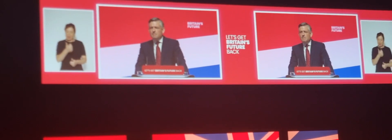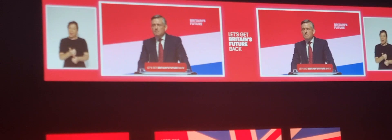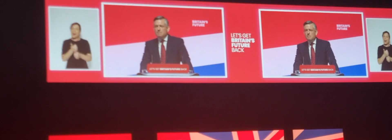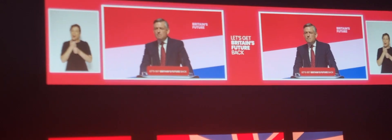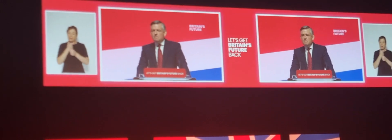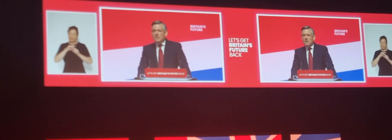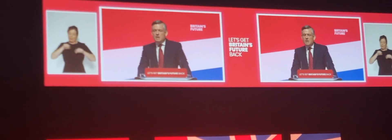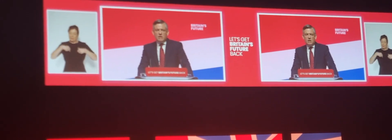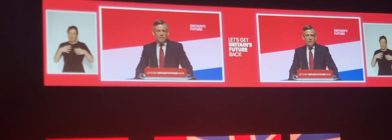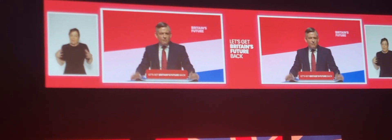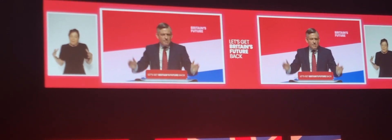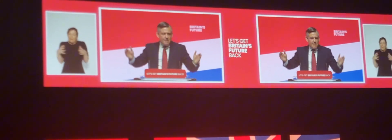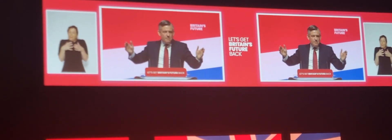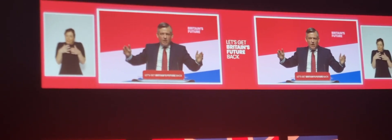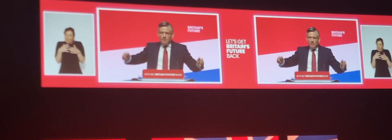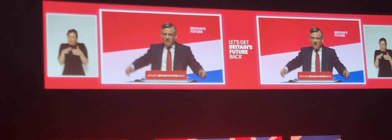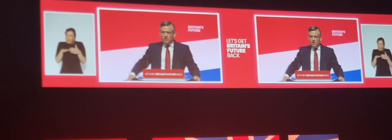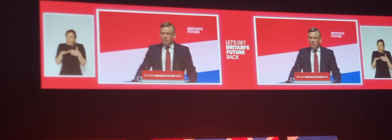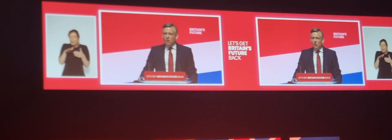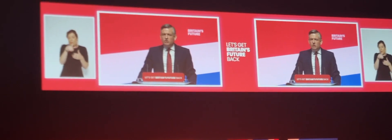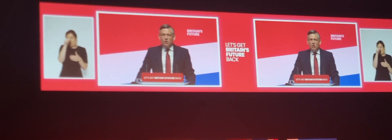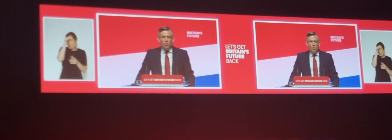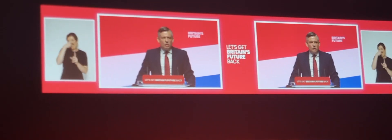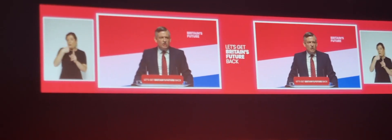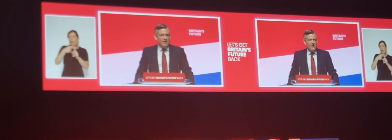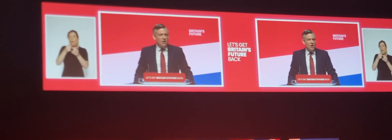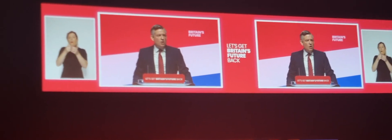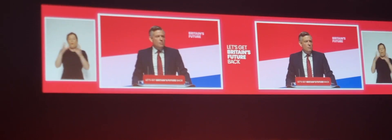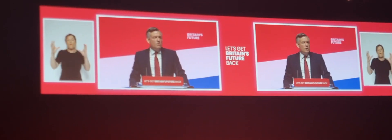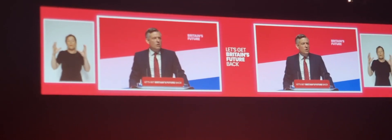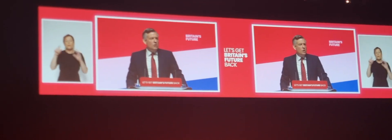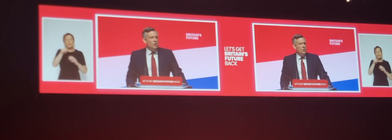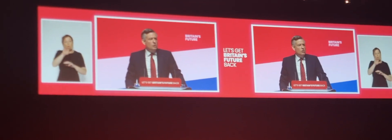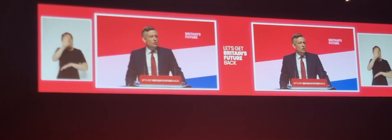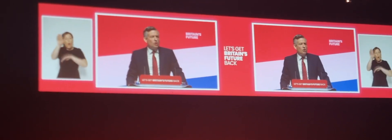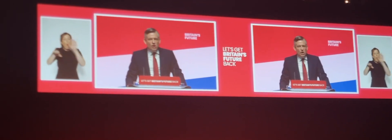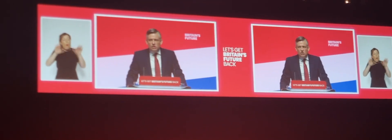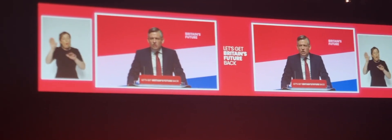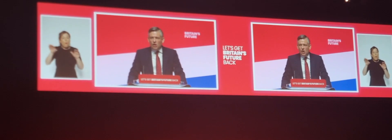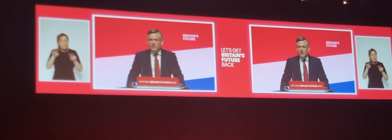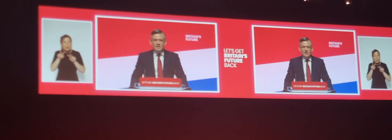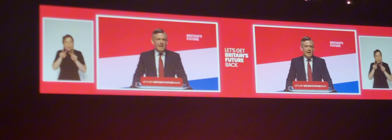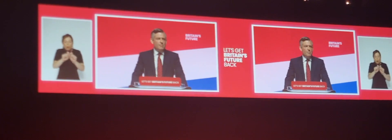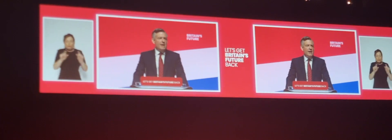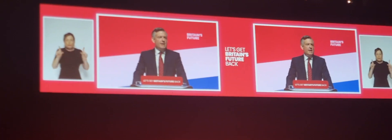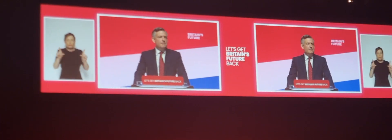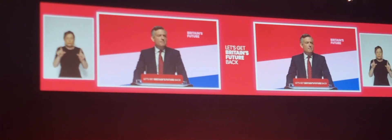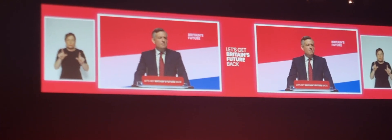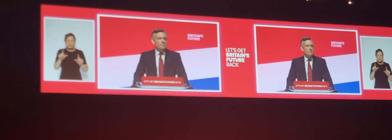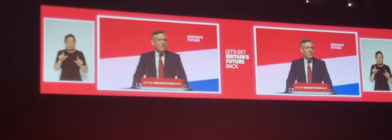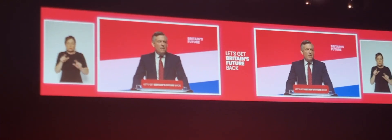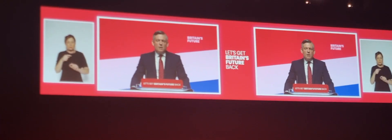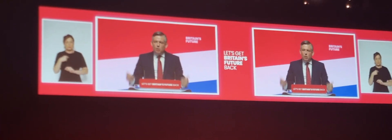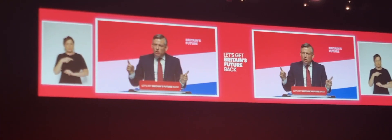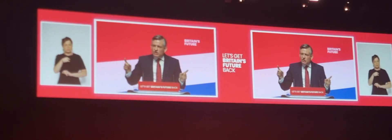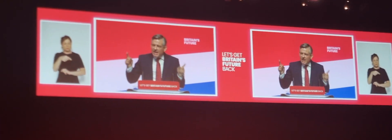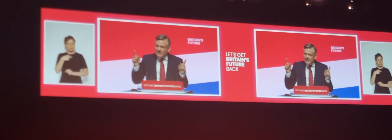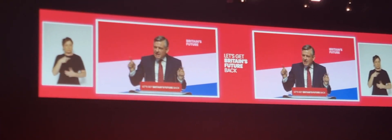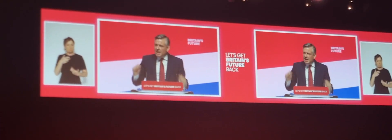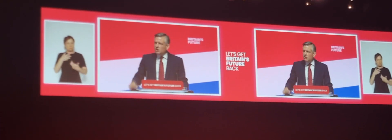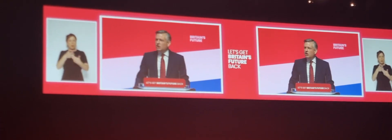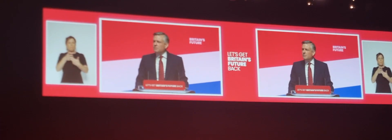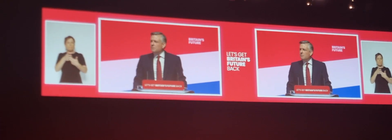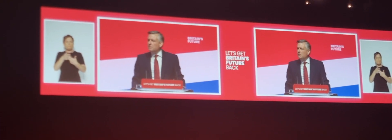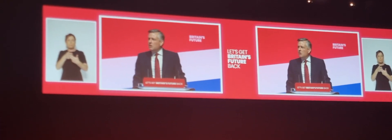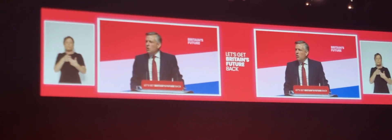day. To every member and supporter watching at home, join us on this campaign. Put